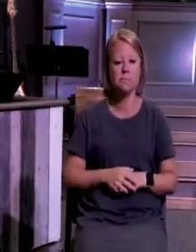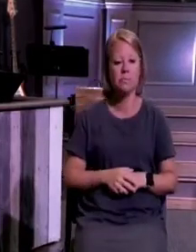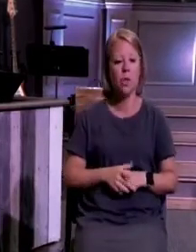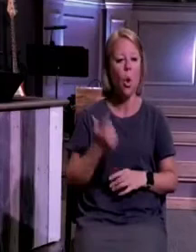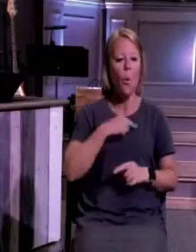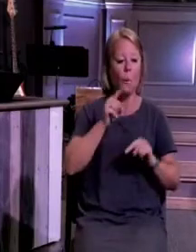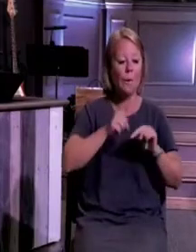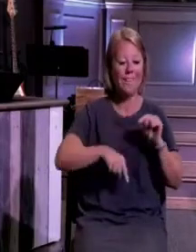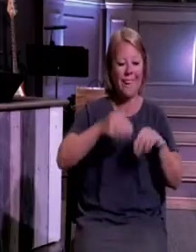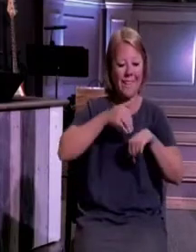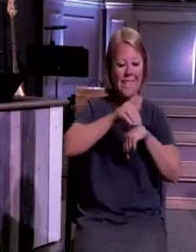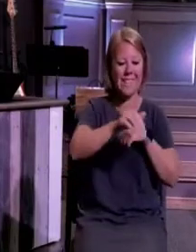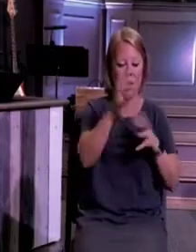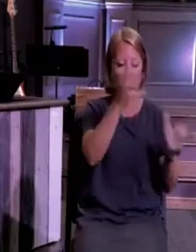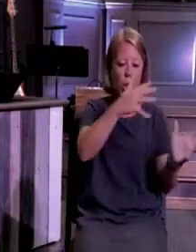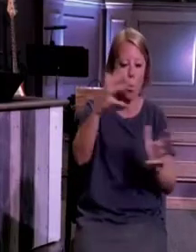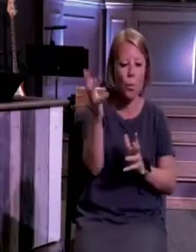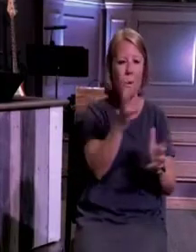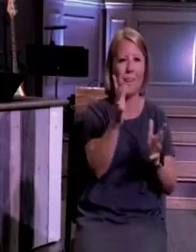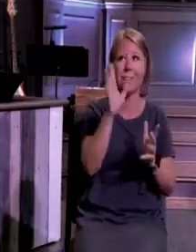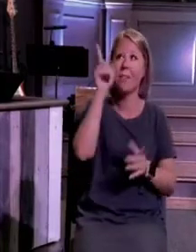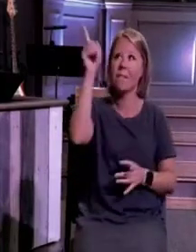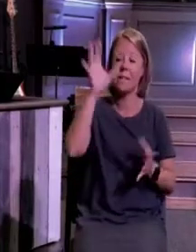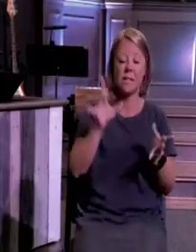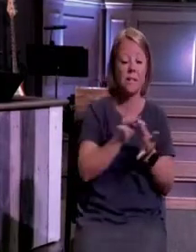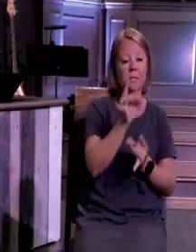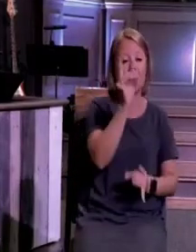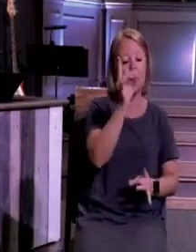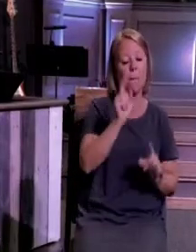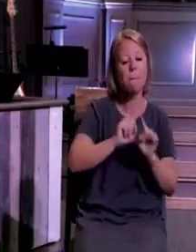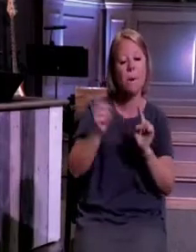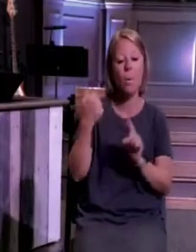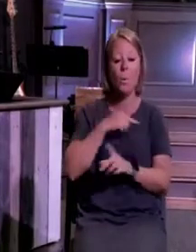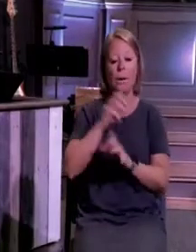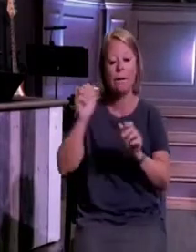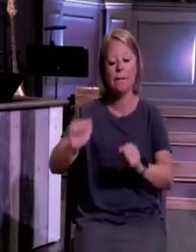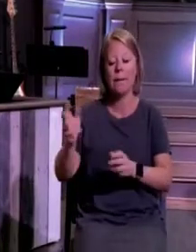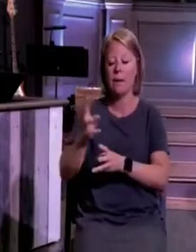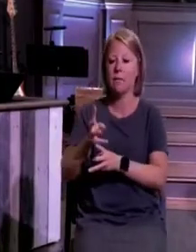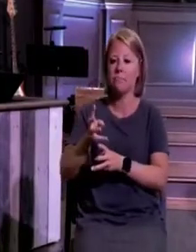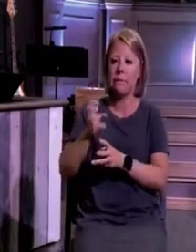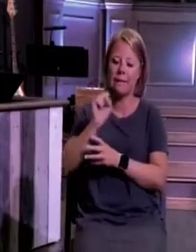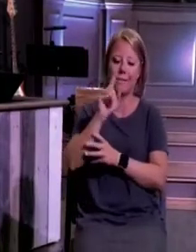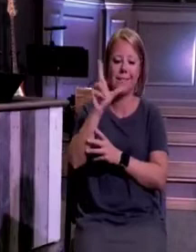We can't send the wind of His Spirit, but we can raise the sail.